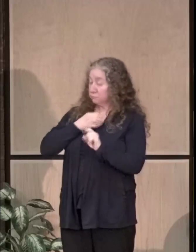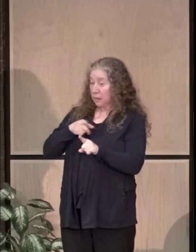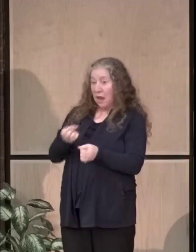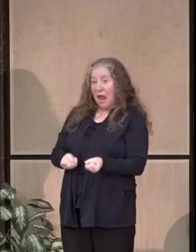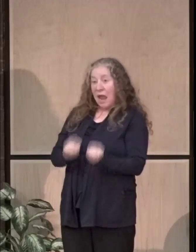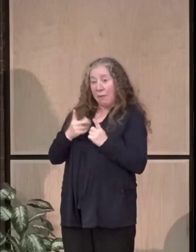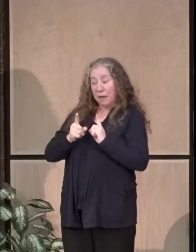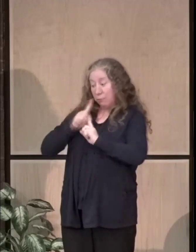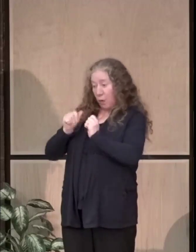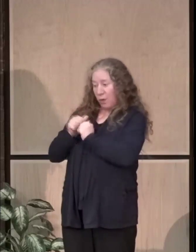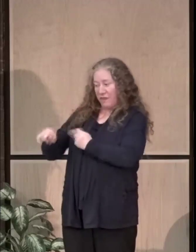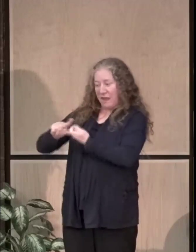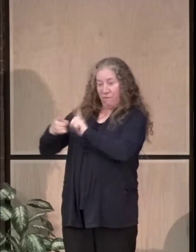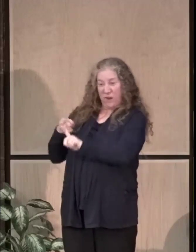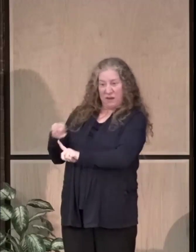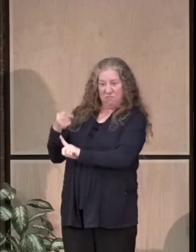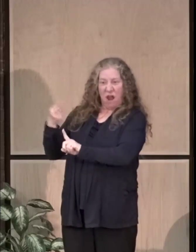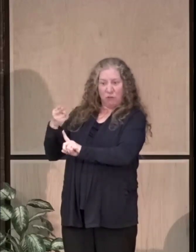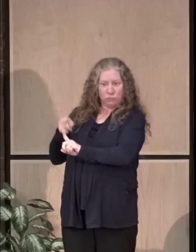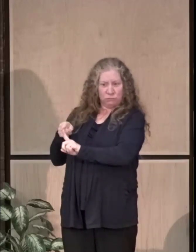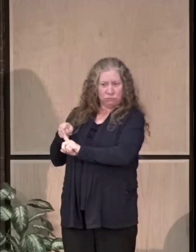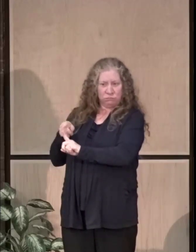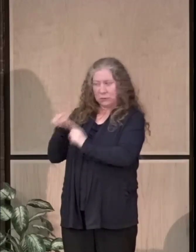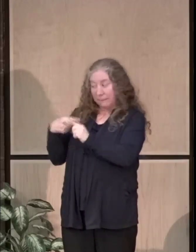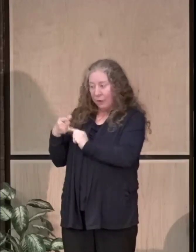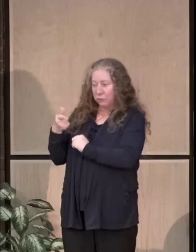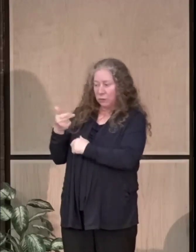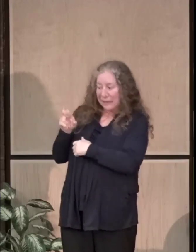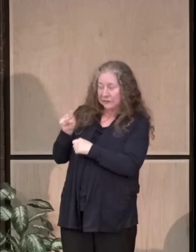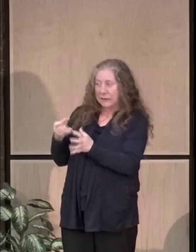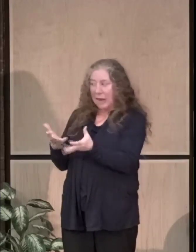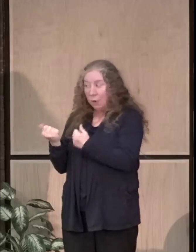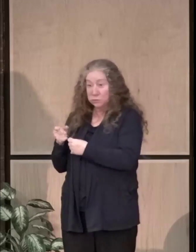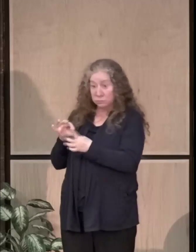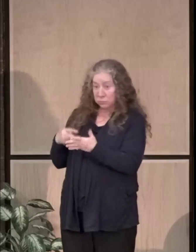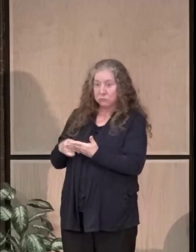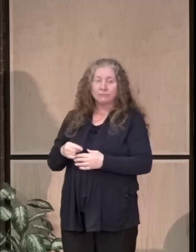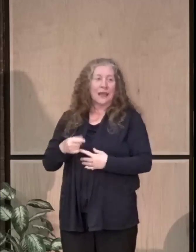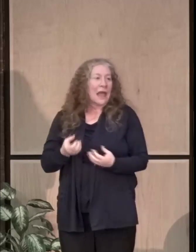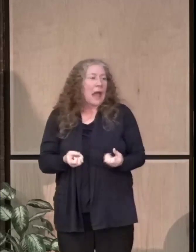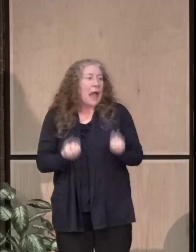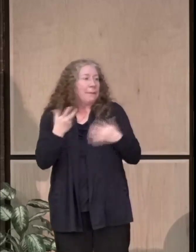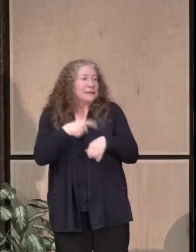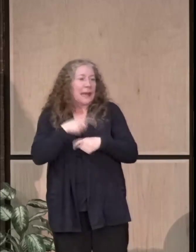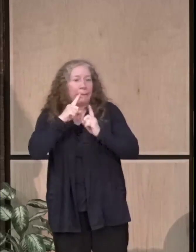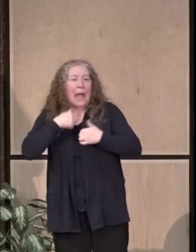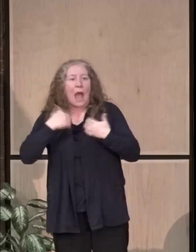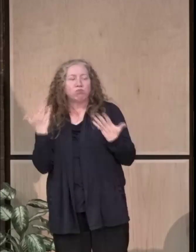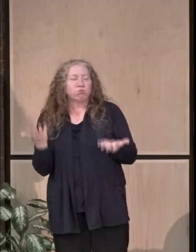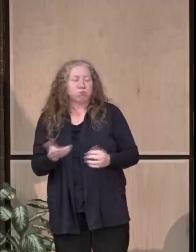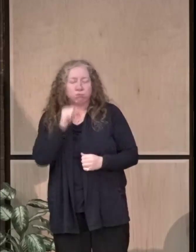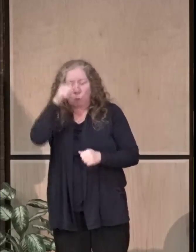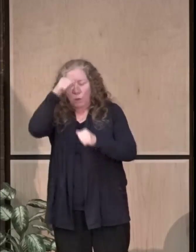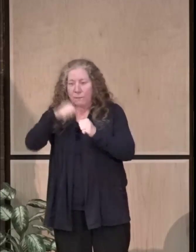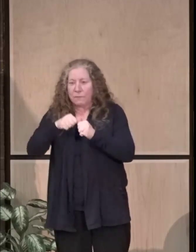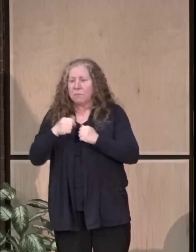Hodgson about getting the guns out of Card's house? I can't recall the exact number of conversations, but I had